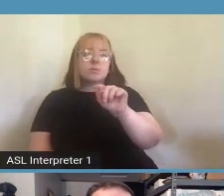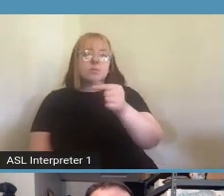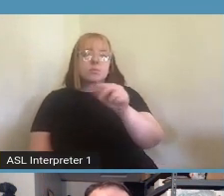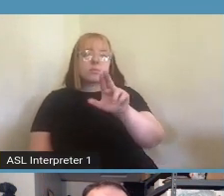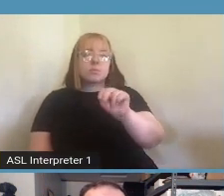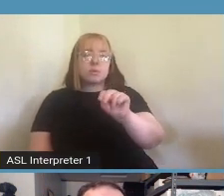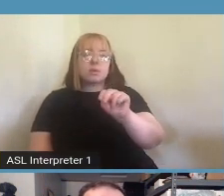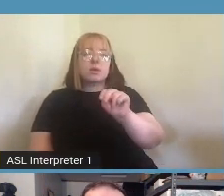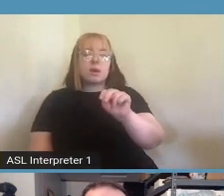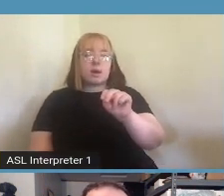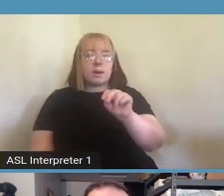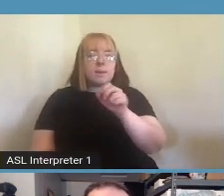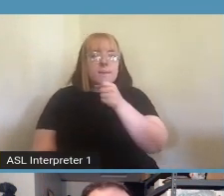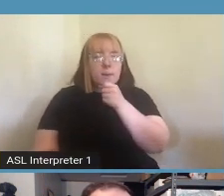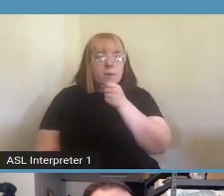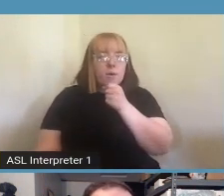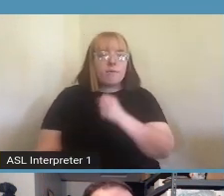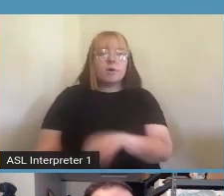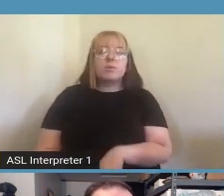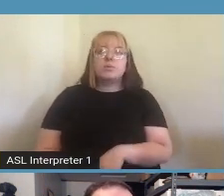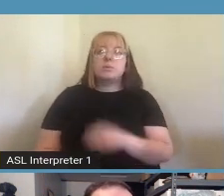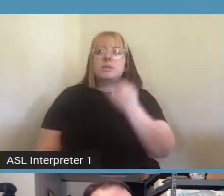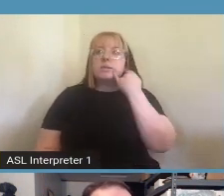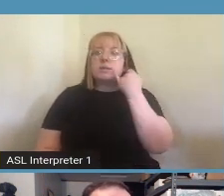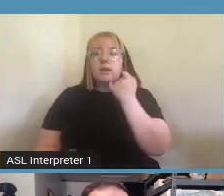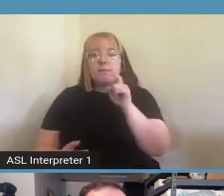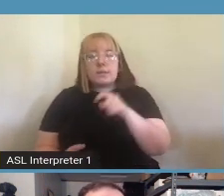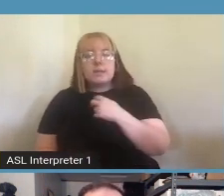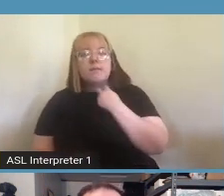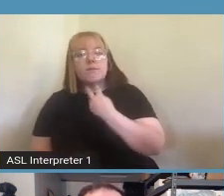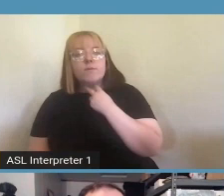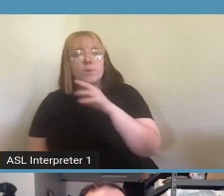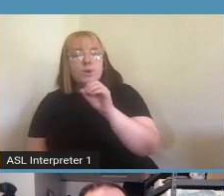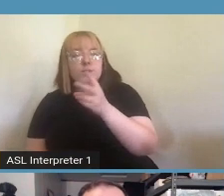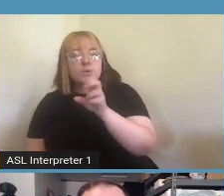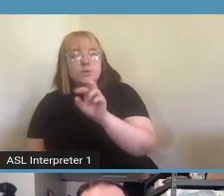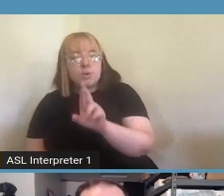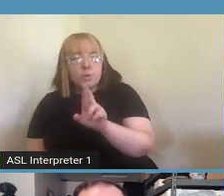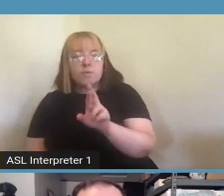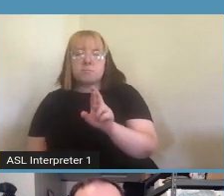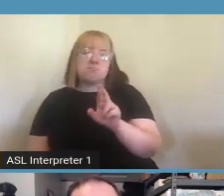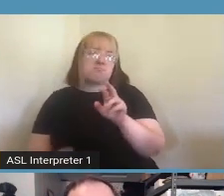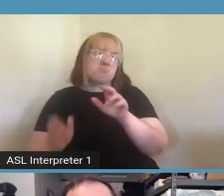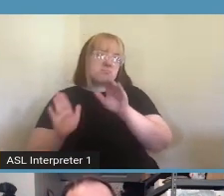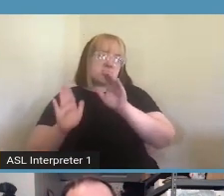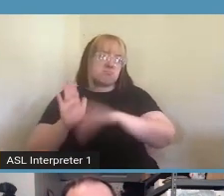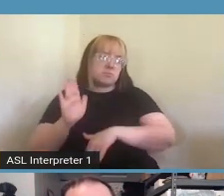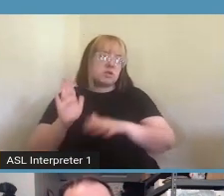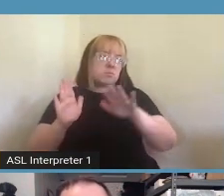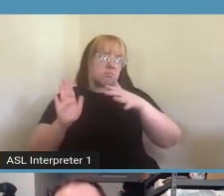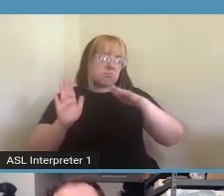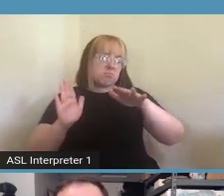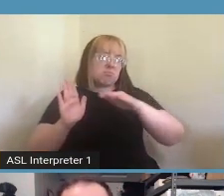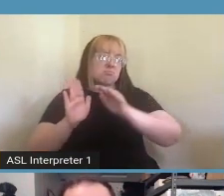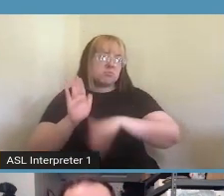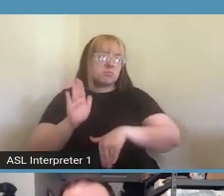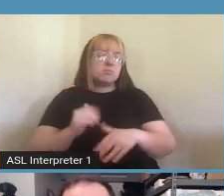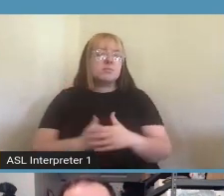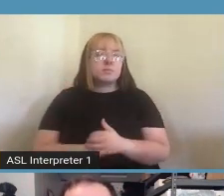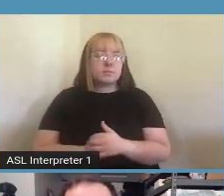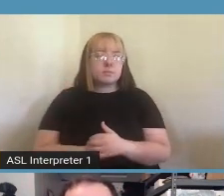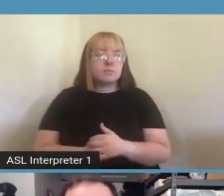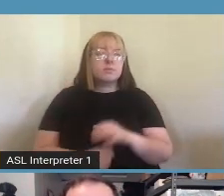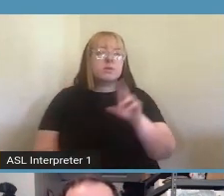thing, or if you need voiceover microphones, you can usually get those fairly cheaply. They're a